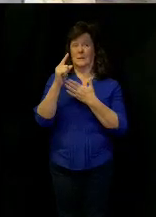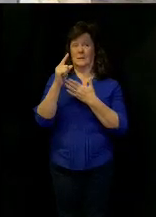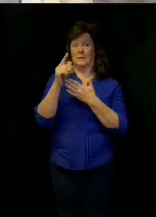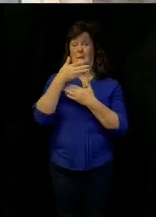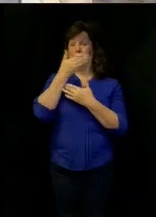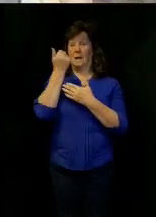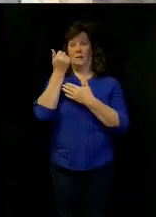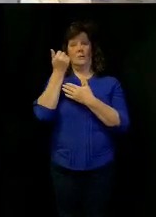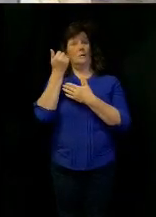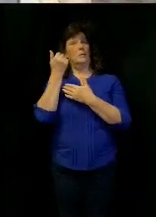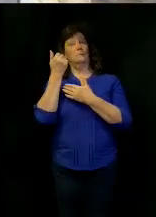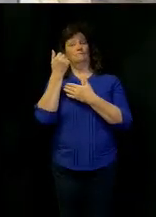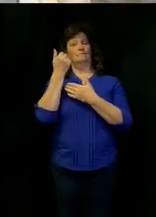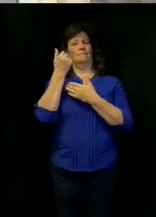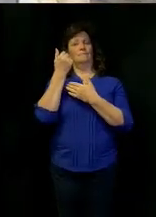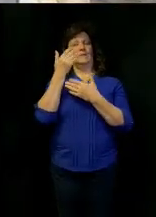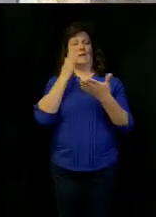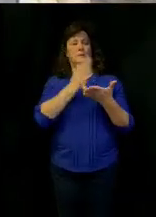better.